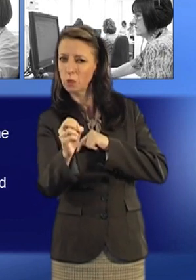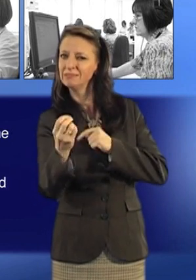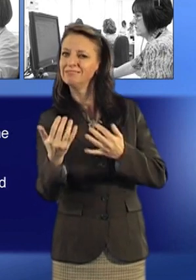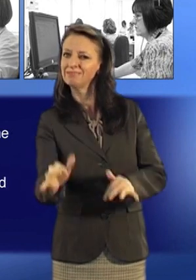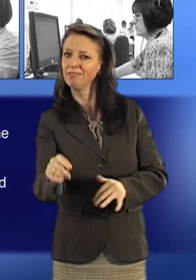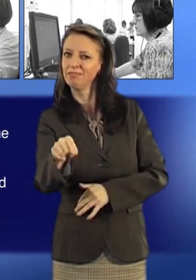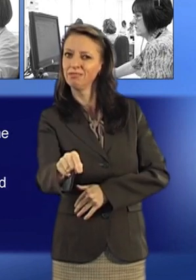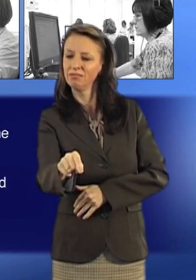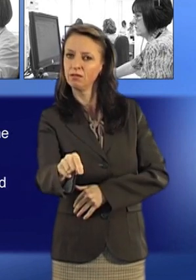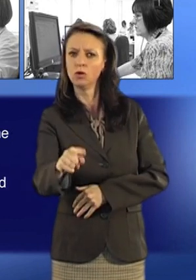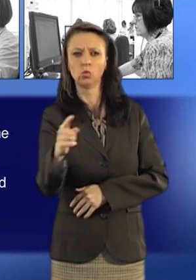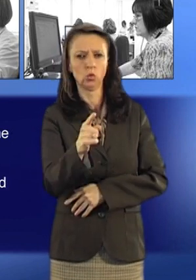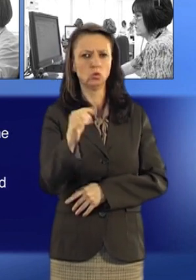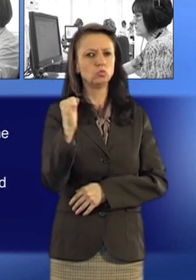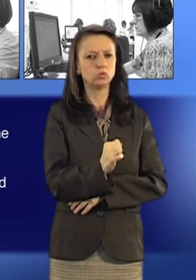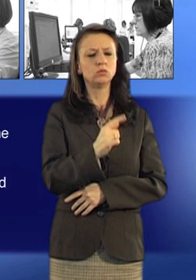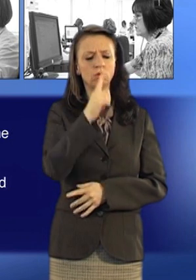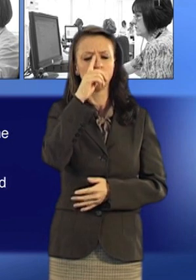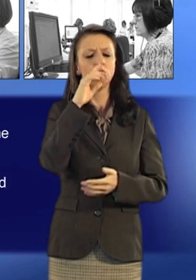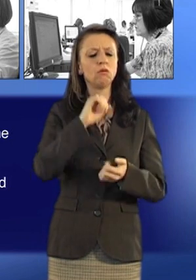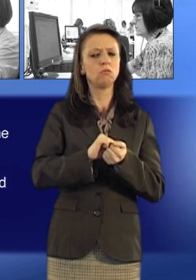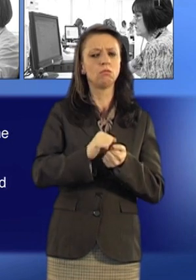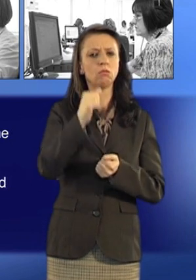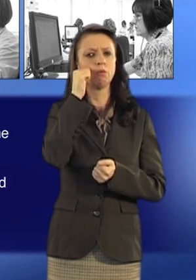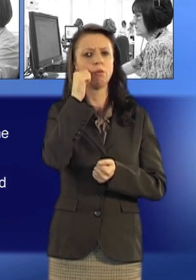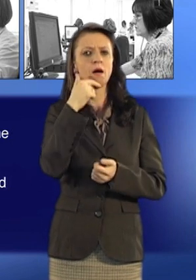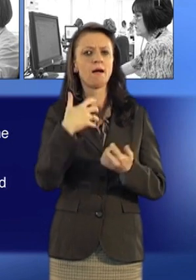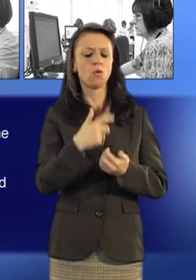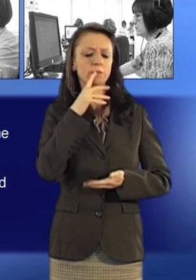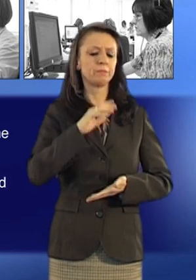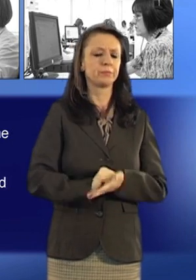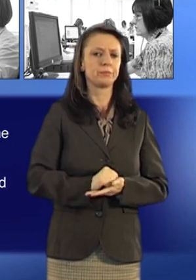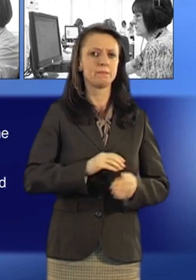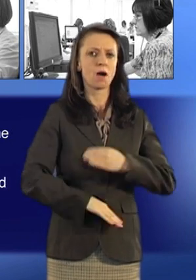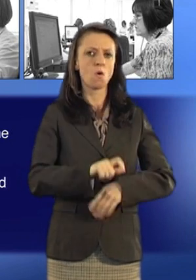2010, you should be aware of the signs and symptoms for bowel cancer at any age.